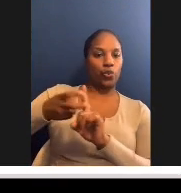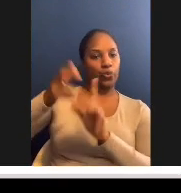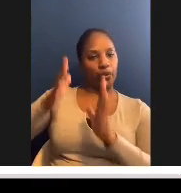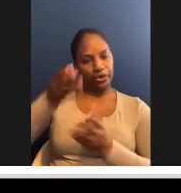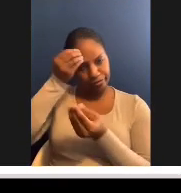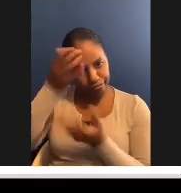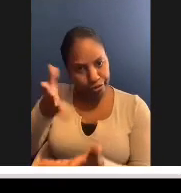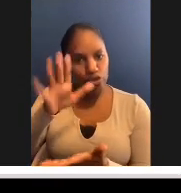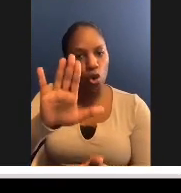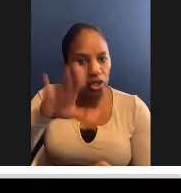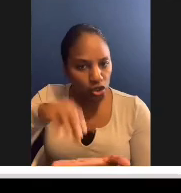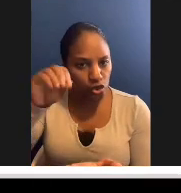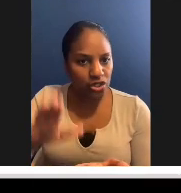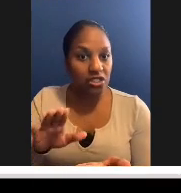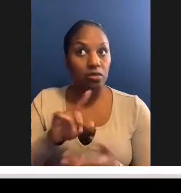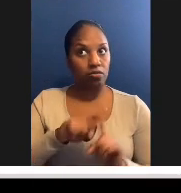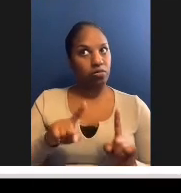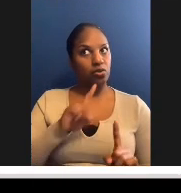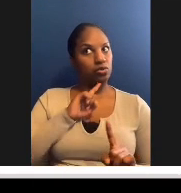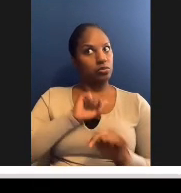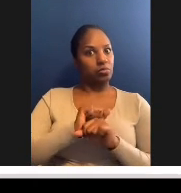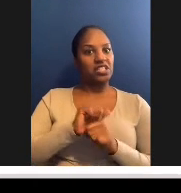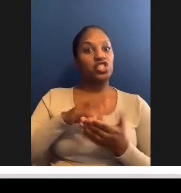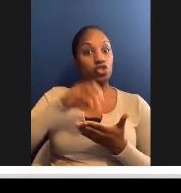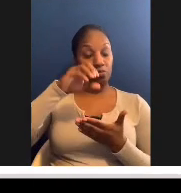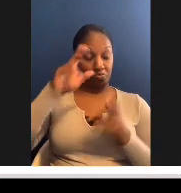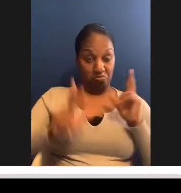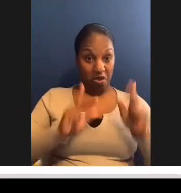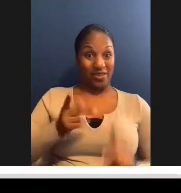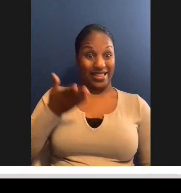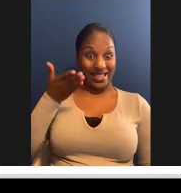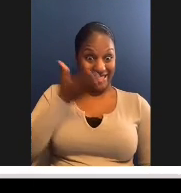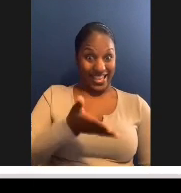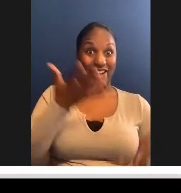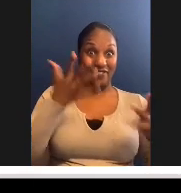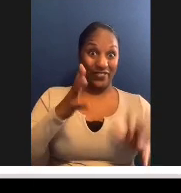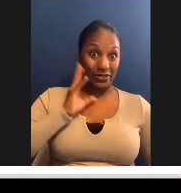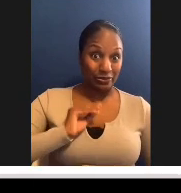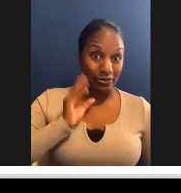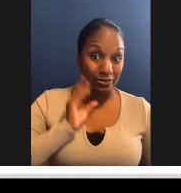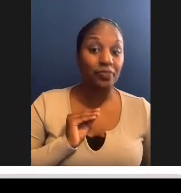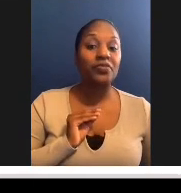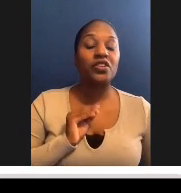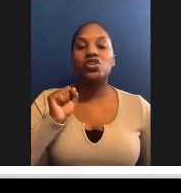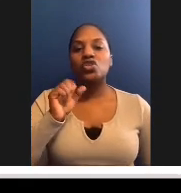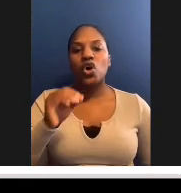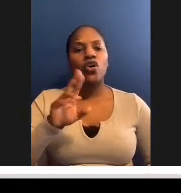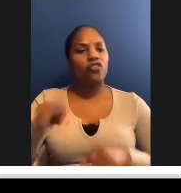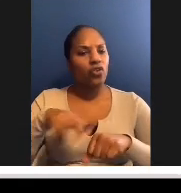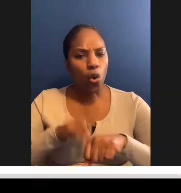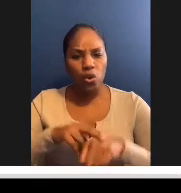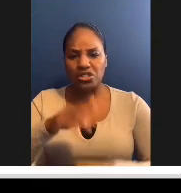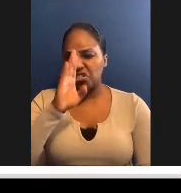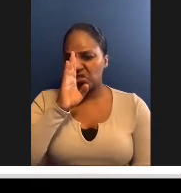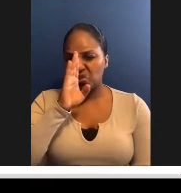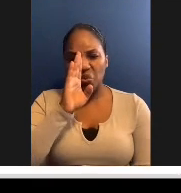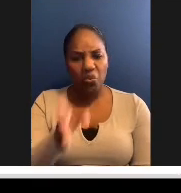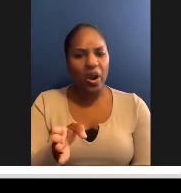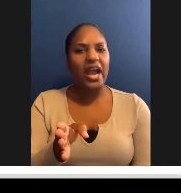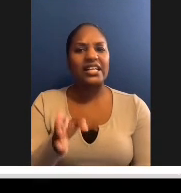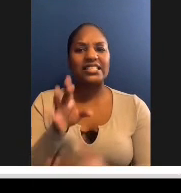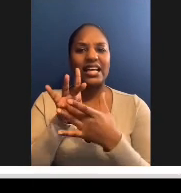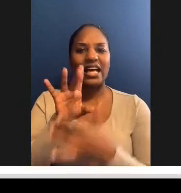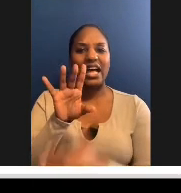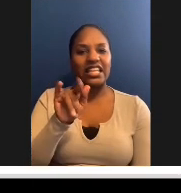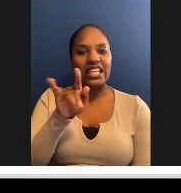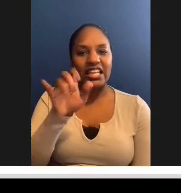is actual people who've been there and done that. So under the ways to serve, of course, there is a direct link to